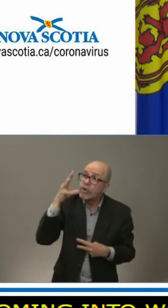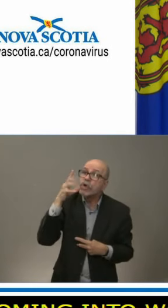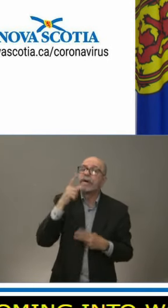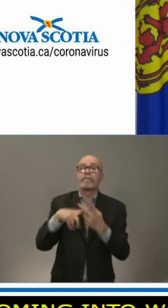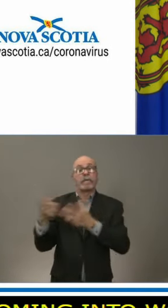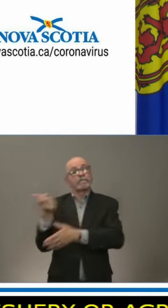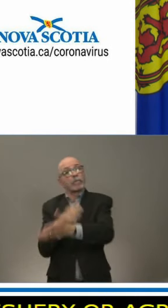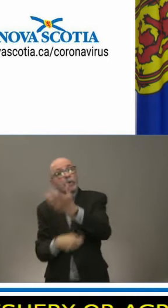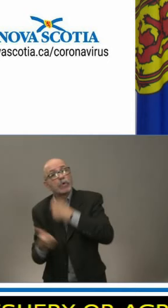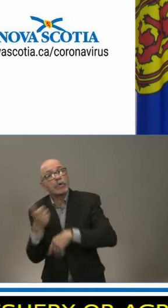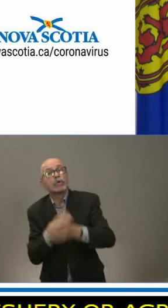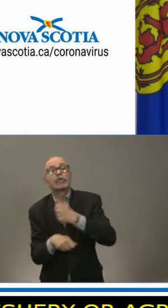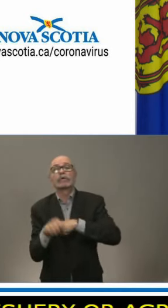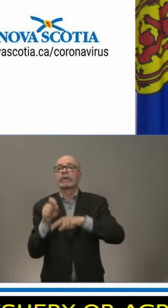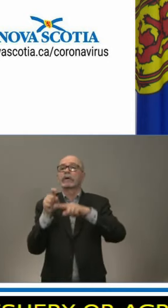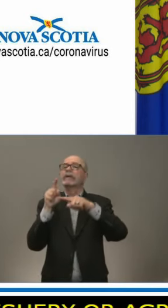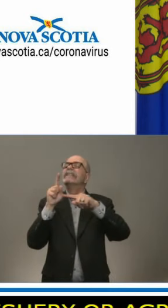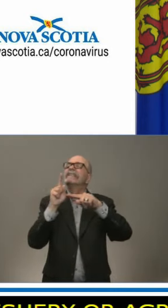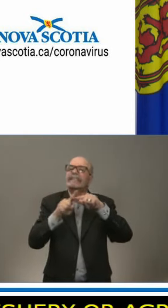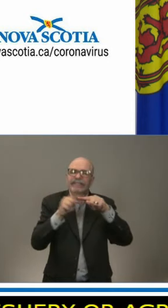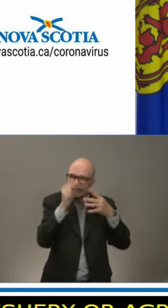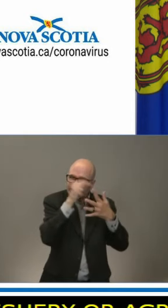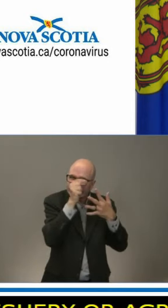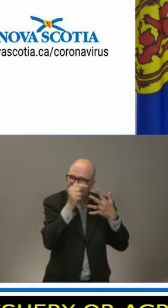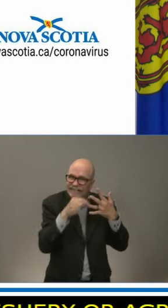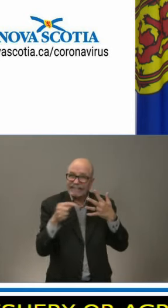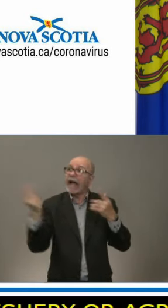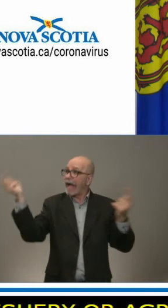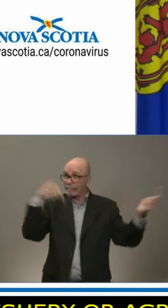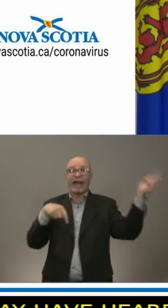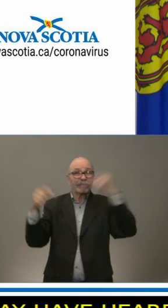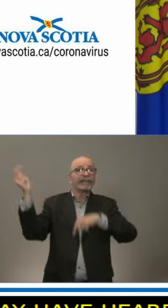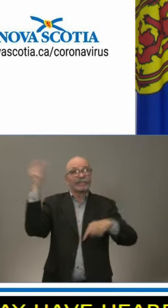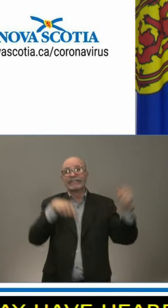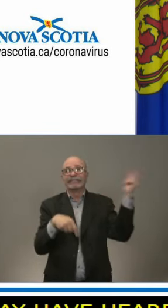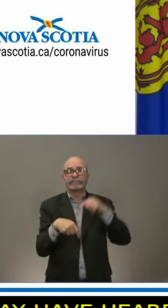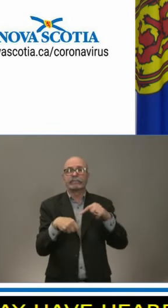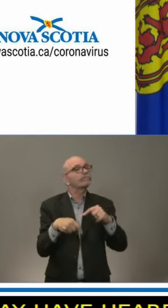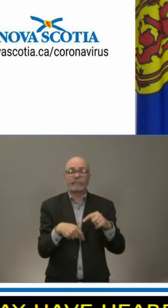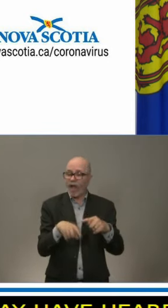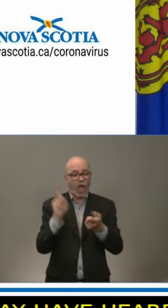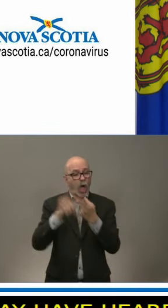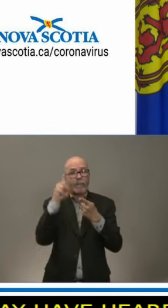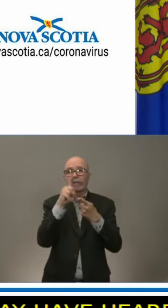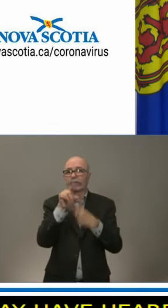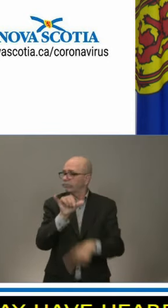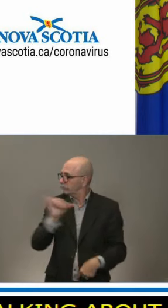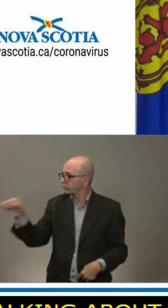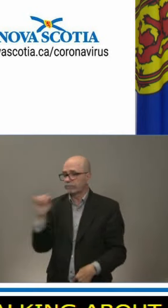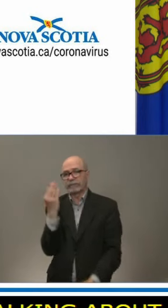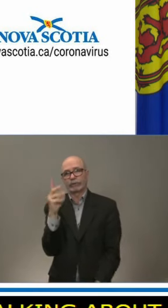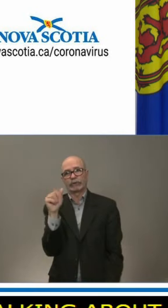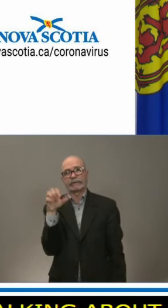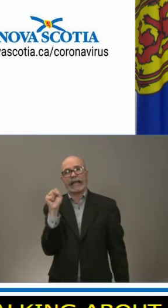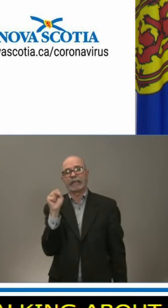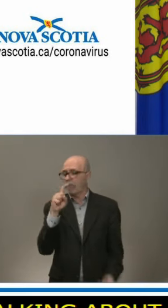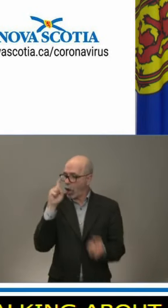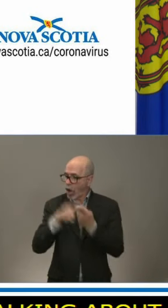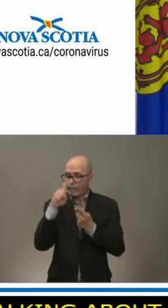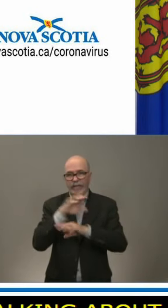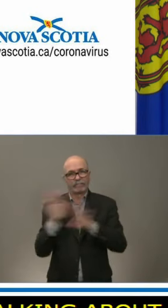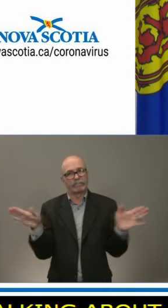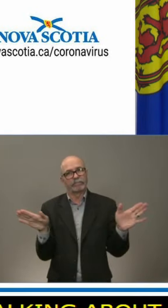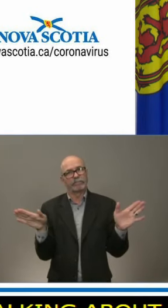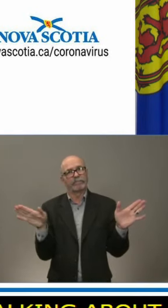foreign workers coming into Canada. All the self-isolation protocols were around that. That is not something